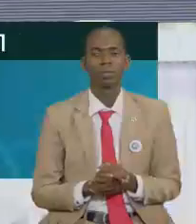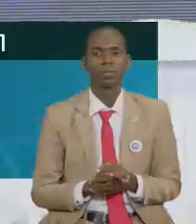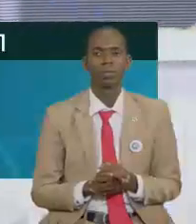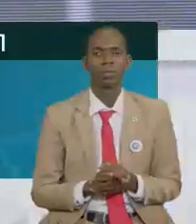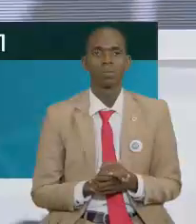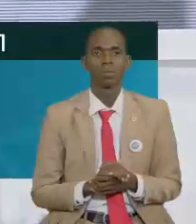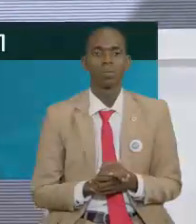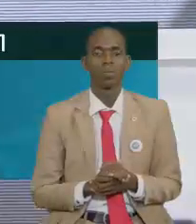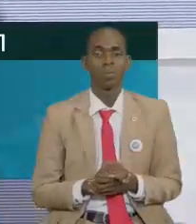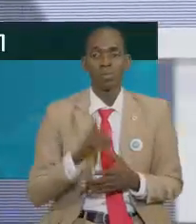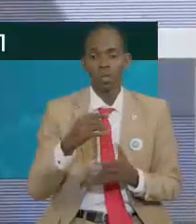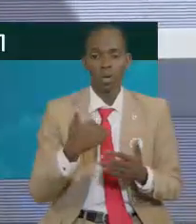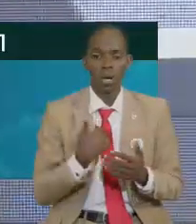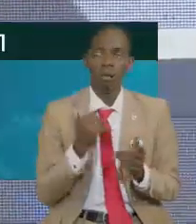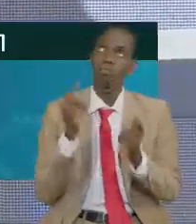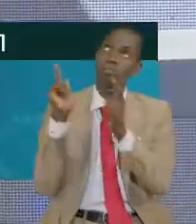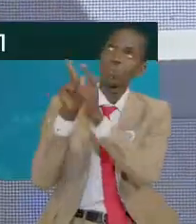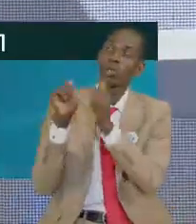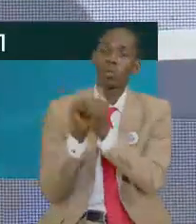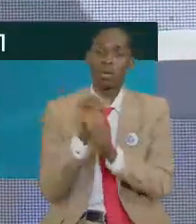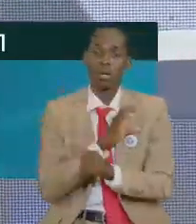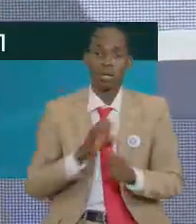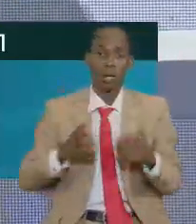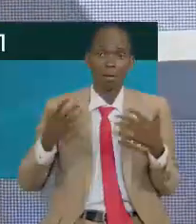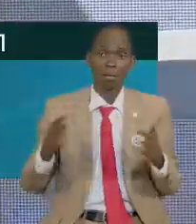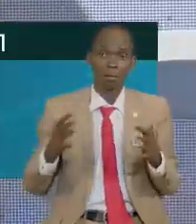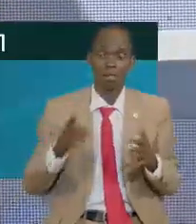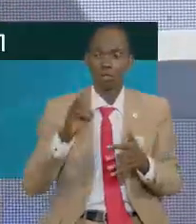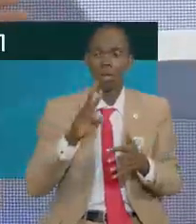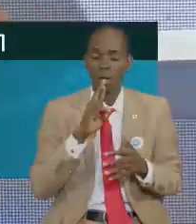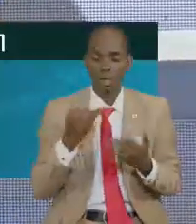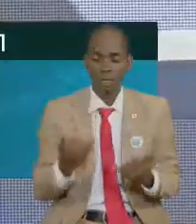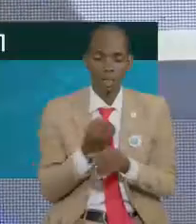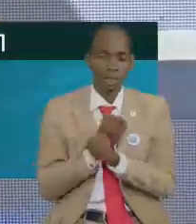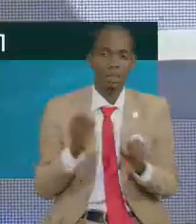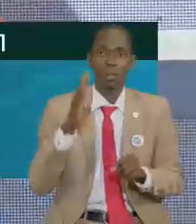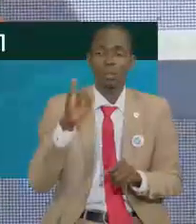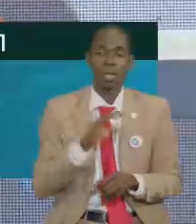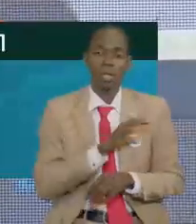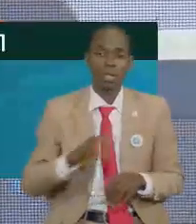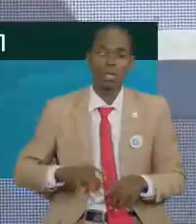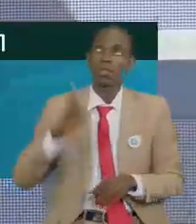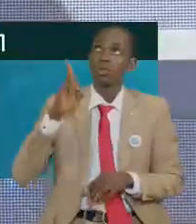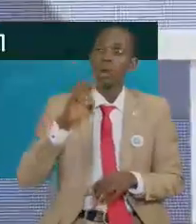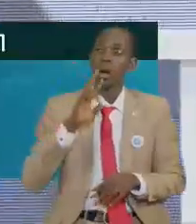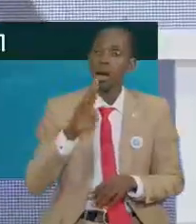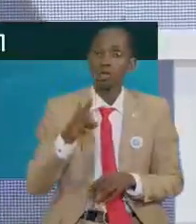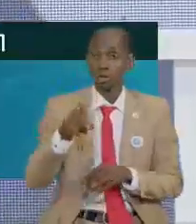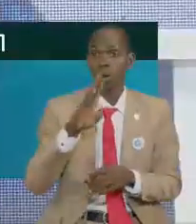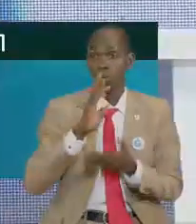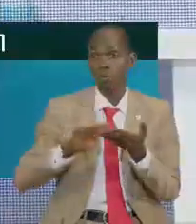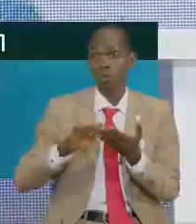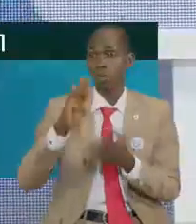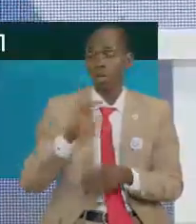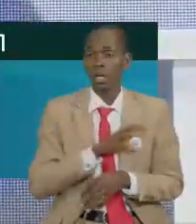You have come to Christ. You are born again by Christ. You are forgiven by Christ. You are transformed